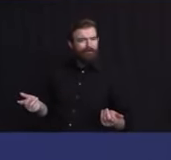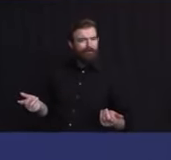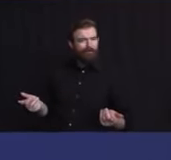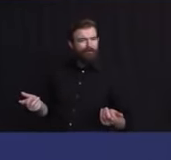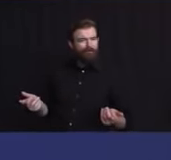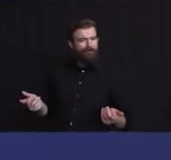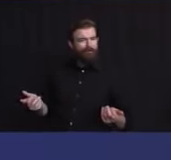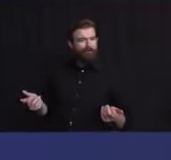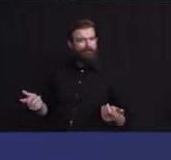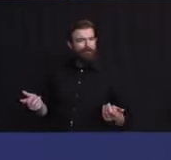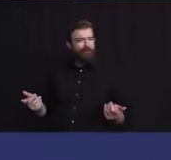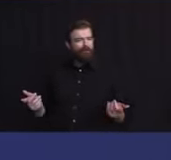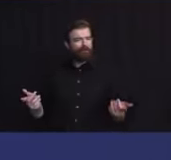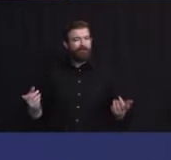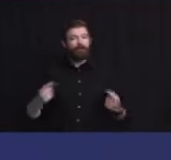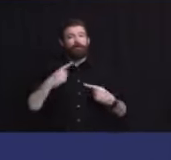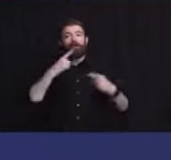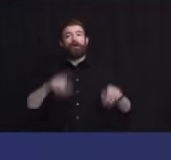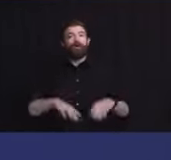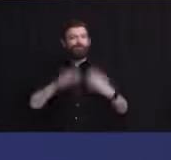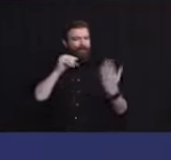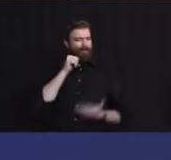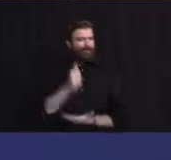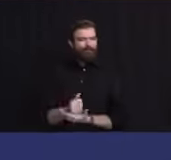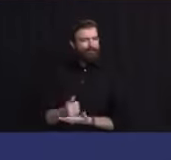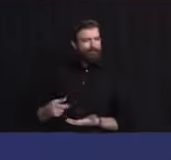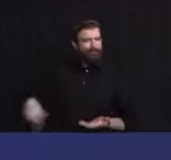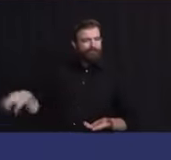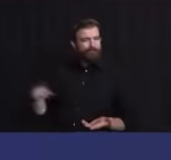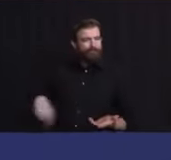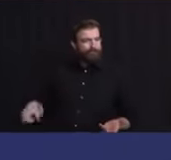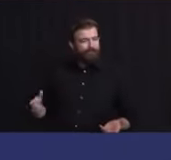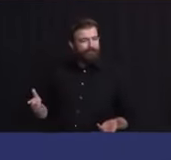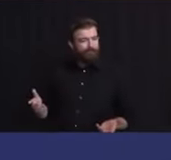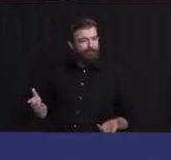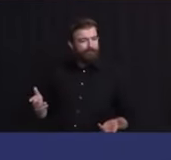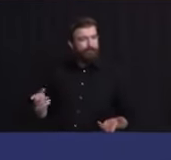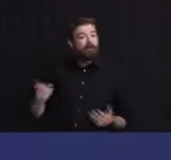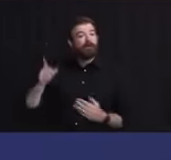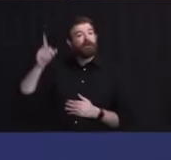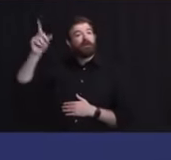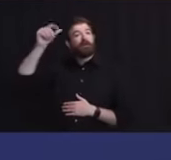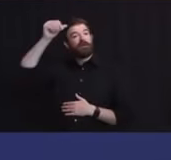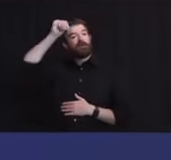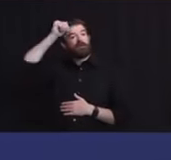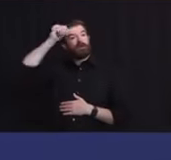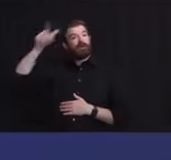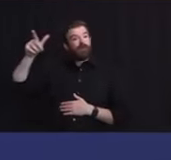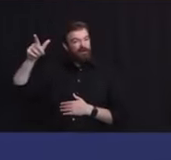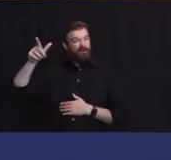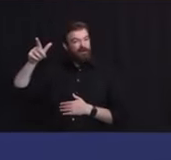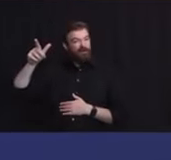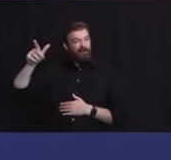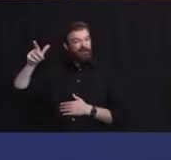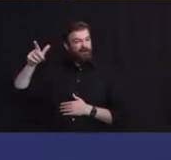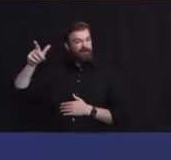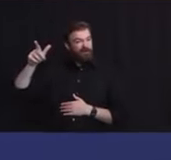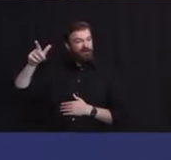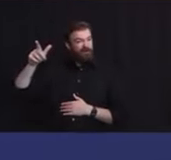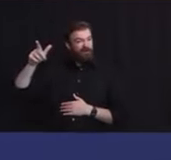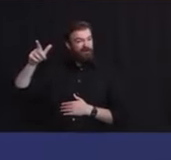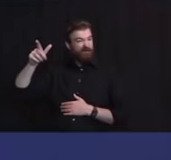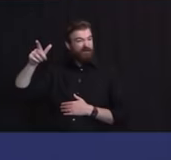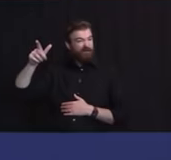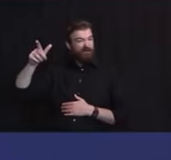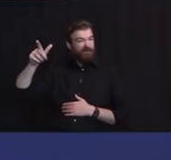it? Regarding the COVID situation unfolding in India, have you seen any indication that that particular variant is present in the state?